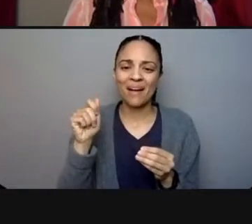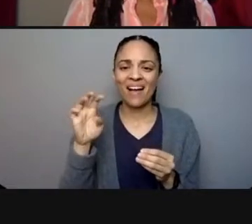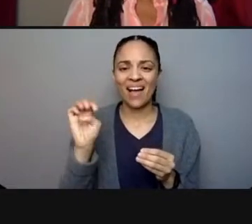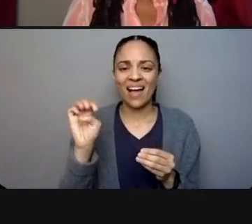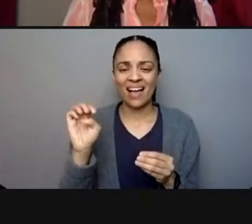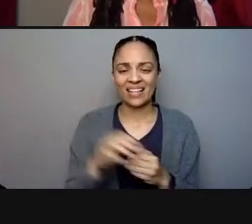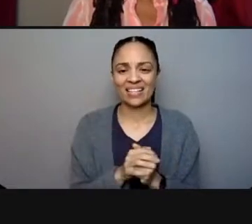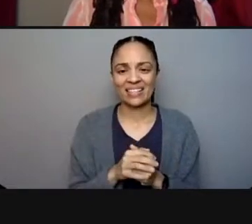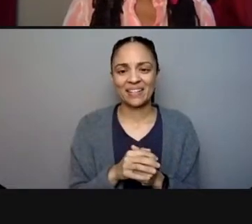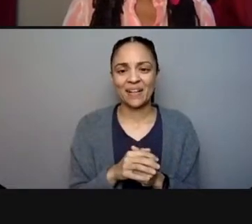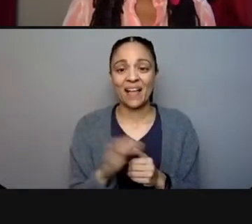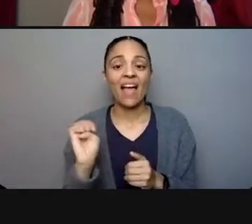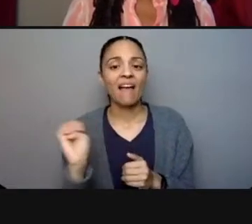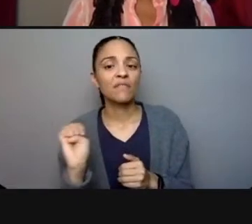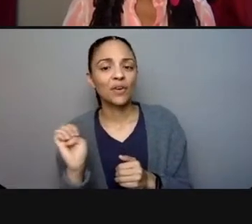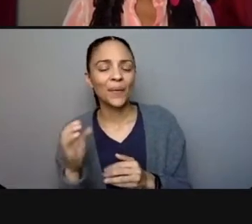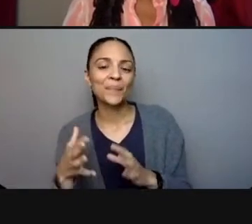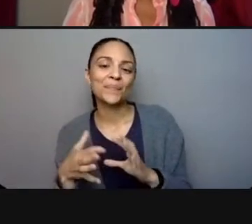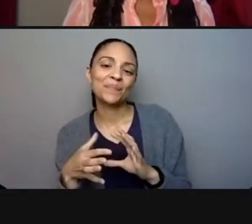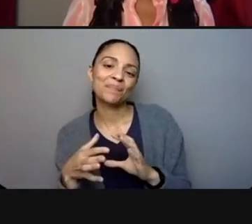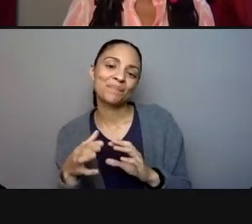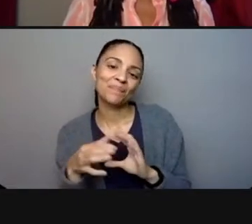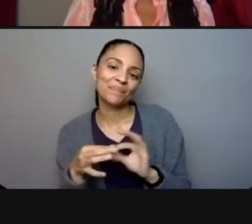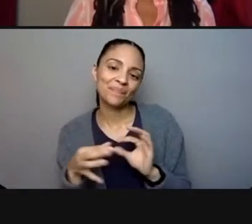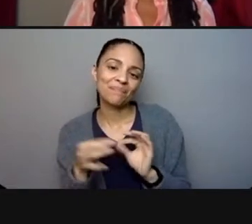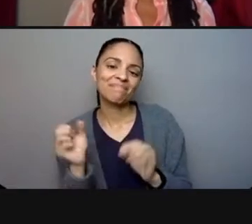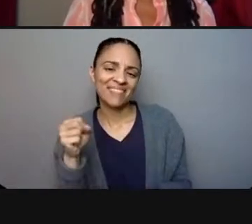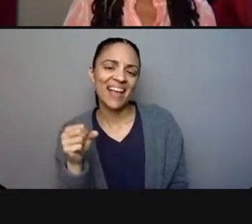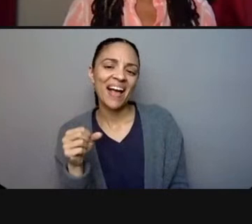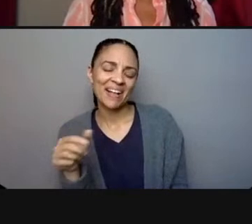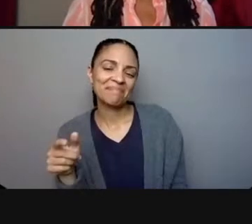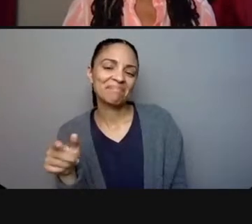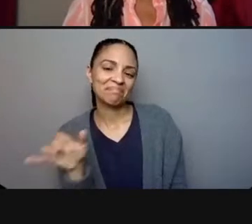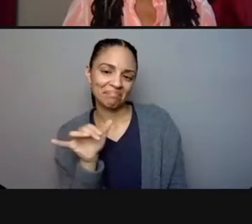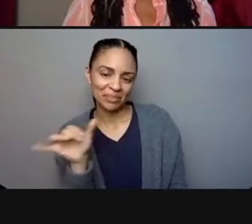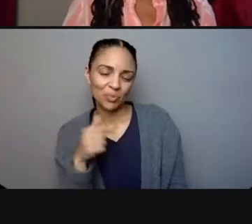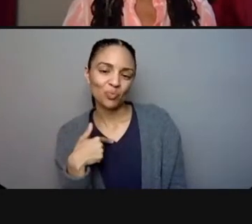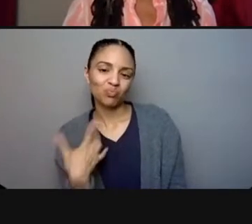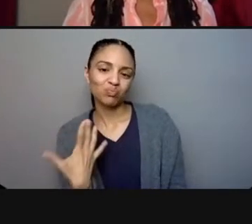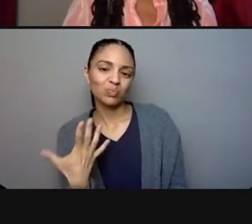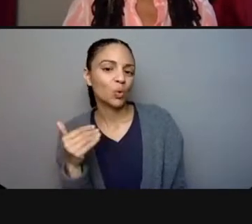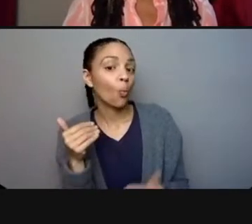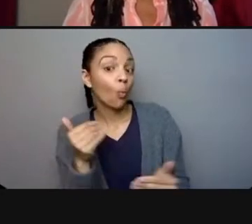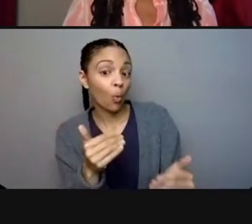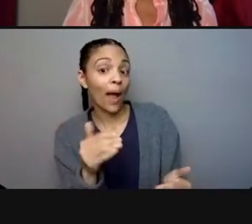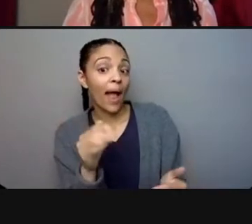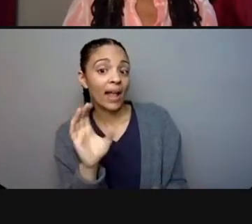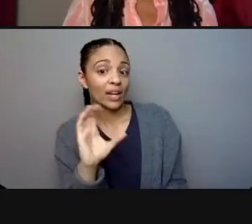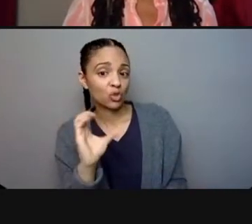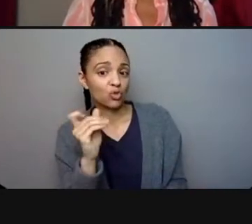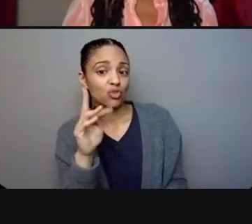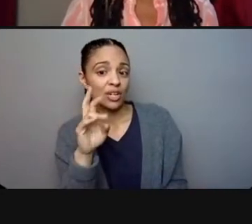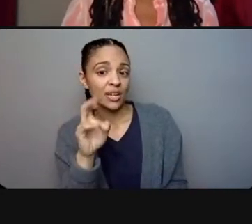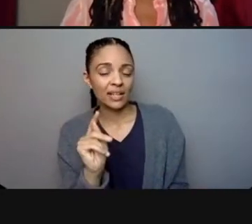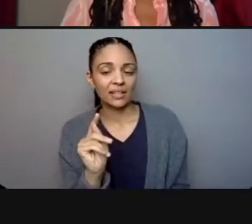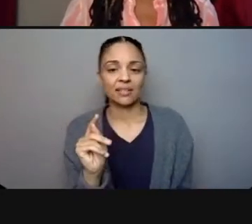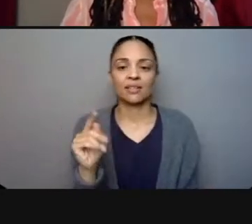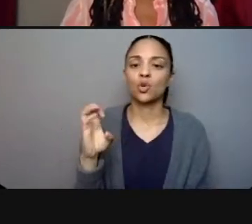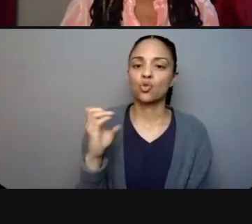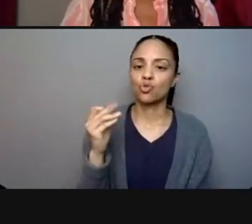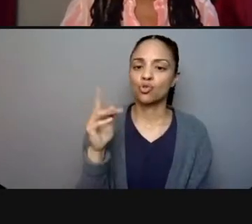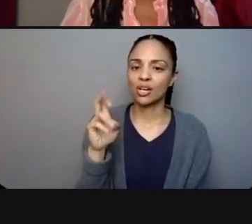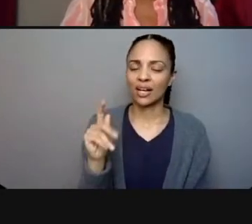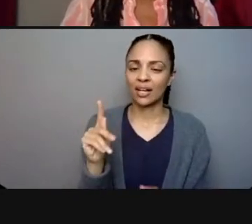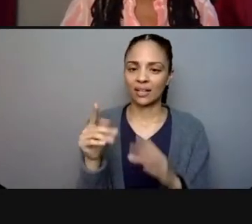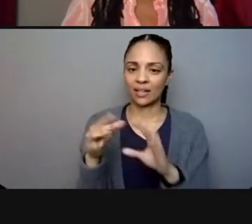No, you go ahead, bro. Oh, no, I just wanted to, my mom took me out to dinner a couple of Christmases ago, and